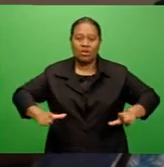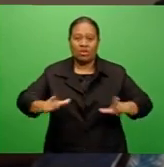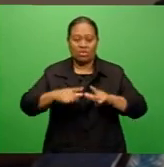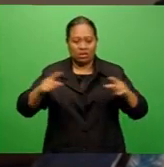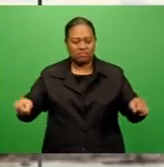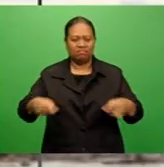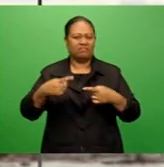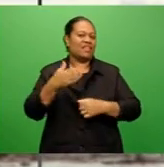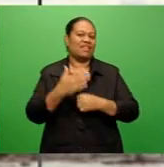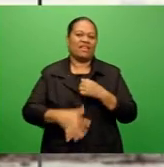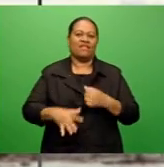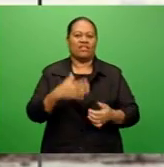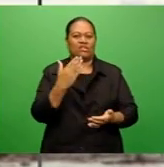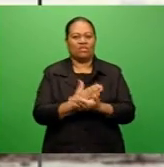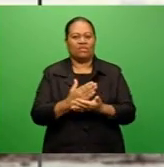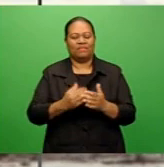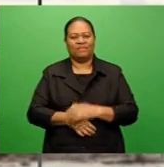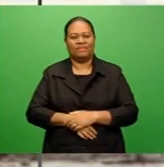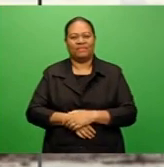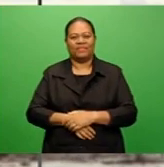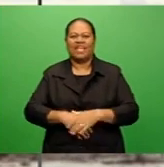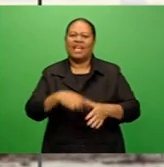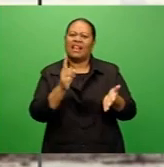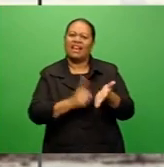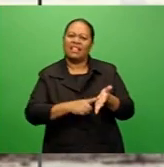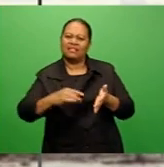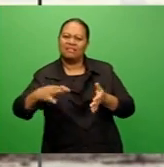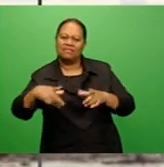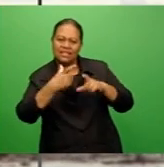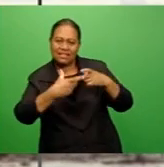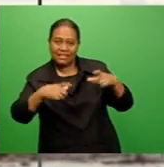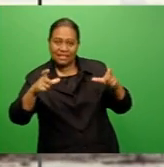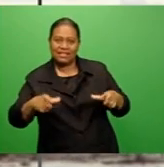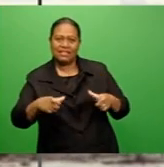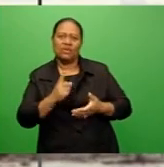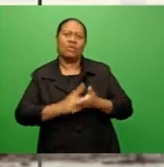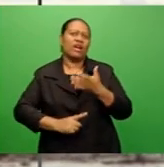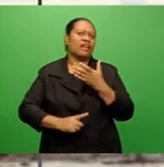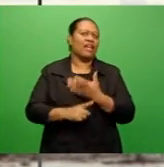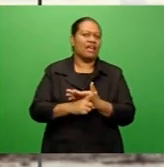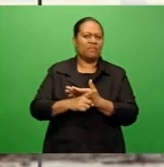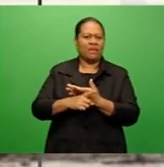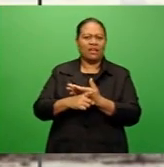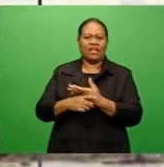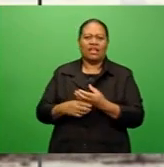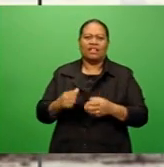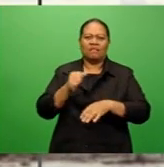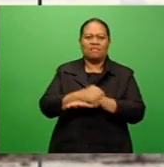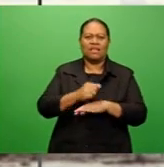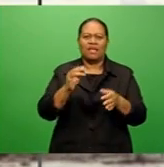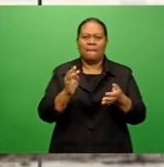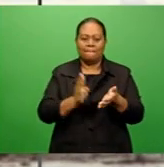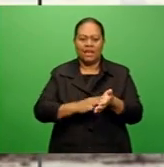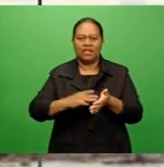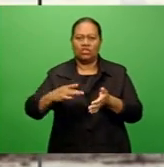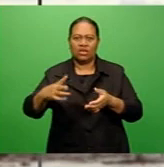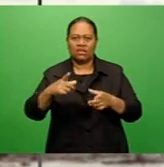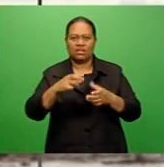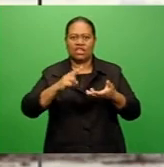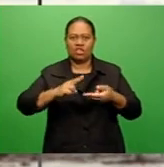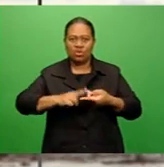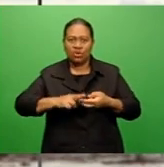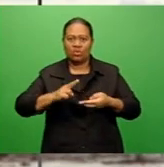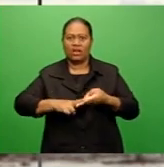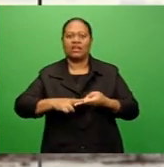doesn't suffer. Leicester City twice came from behind to deny Manchester United a record